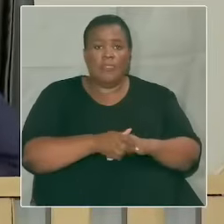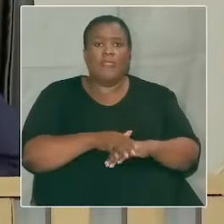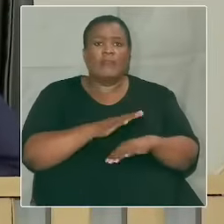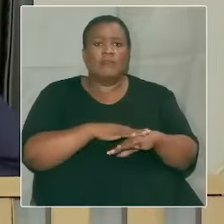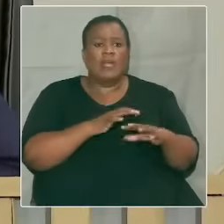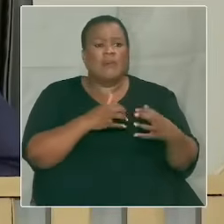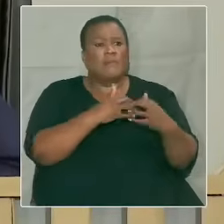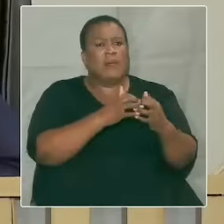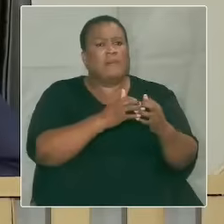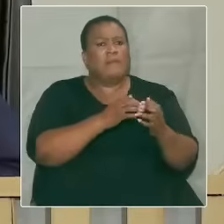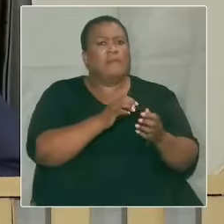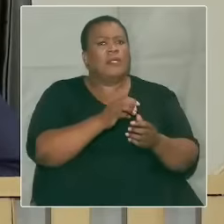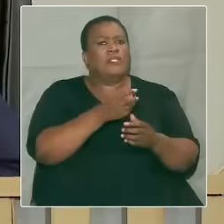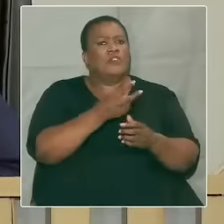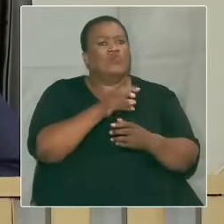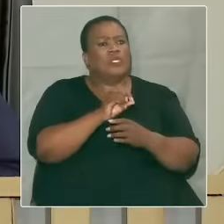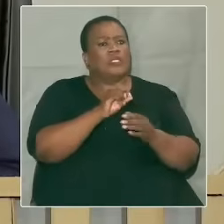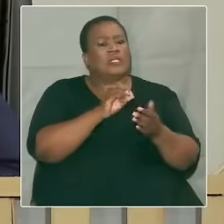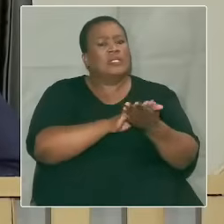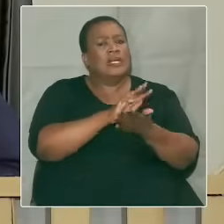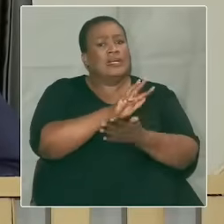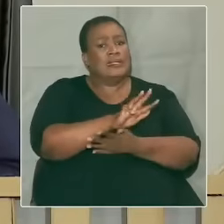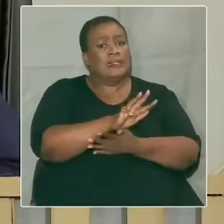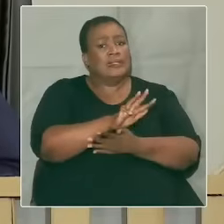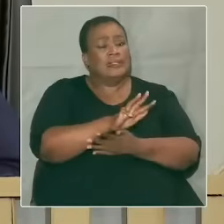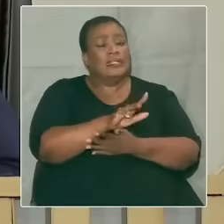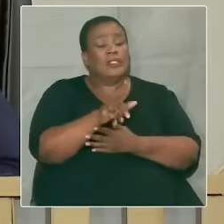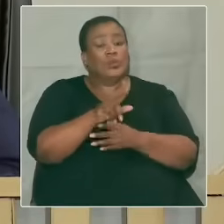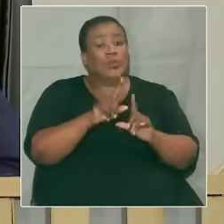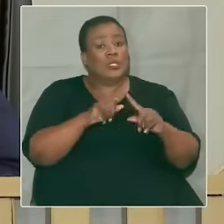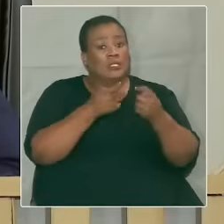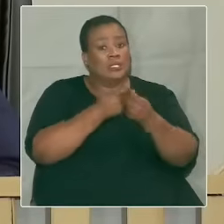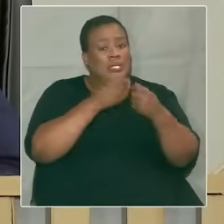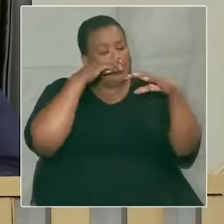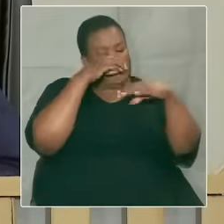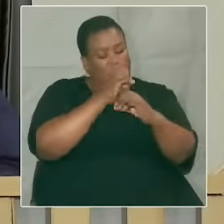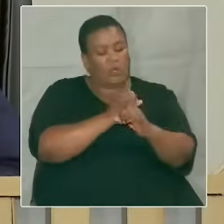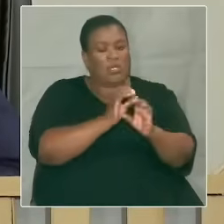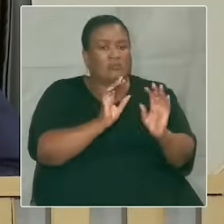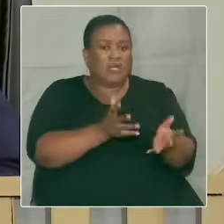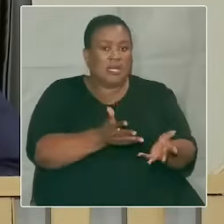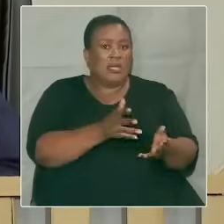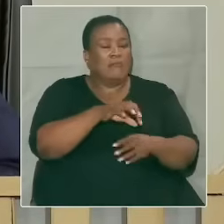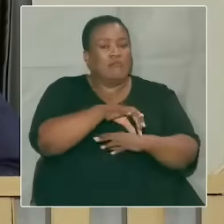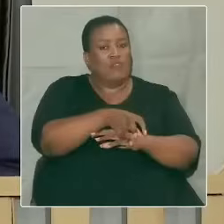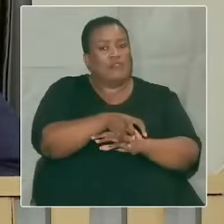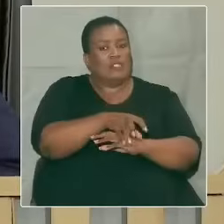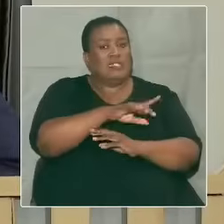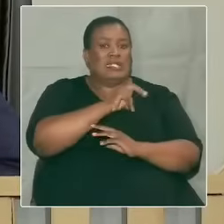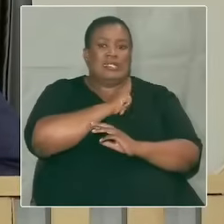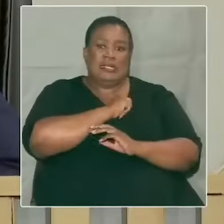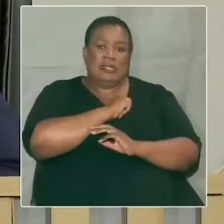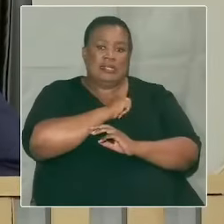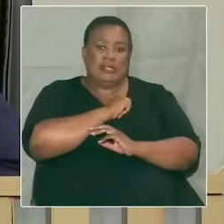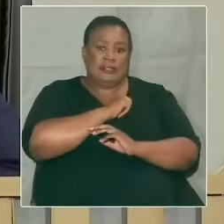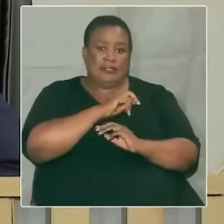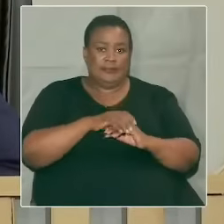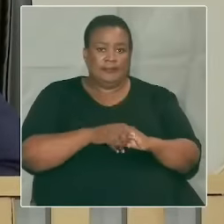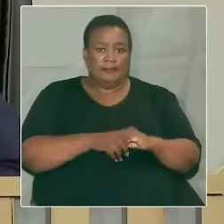in 2019, the political killing task team was mainly looking at the province of